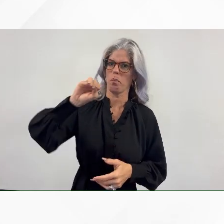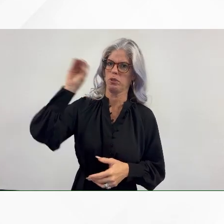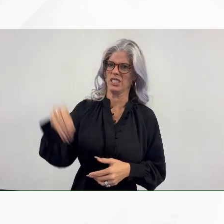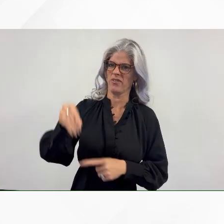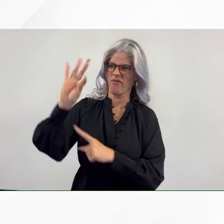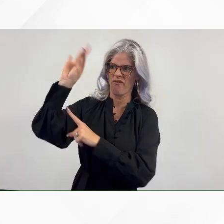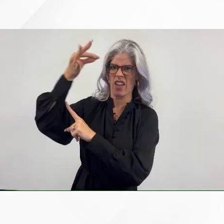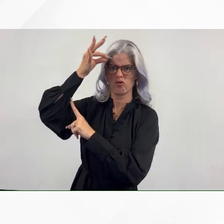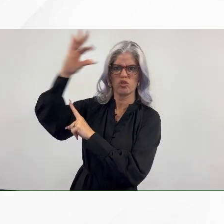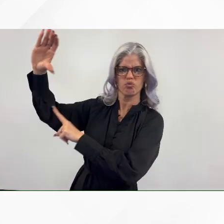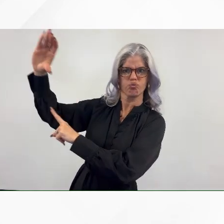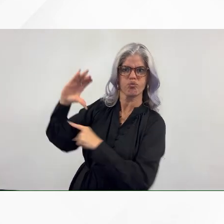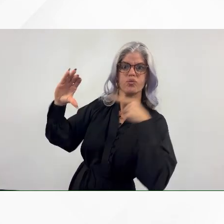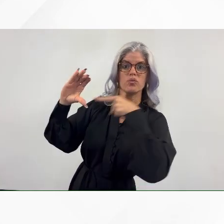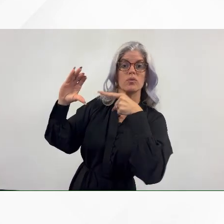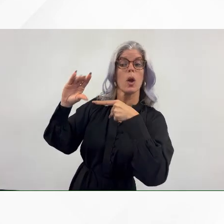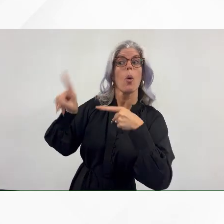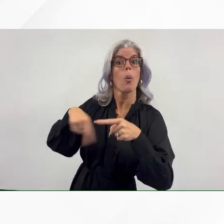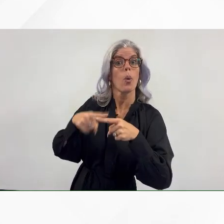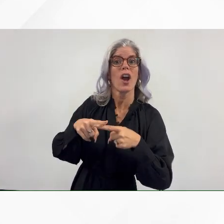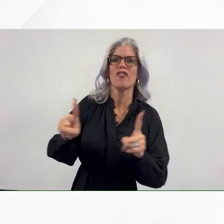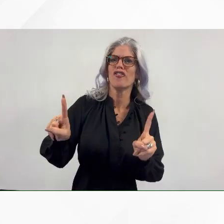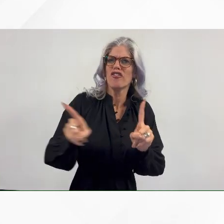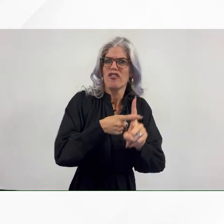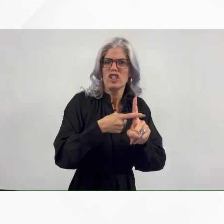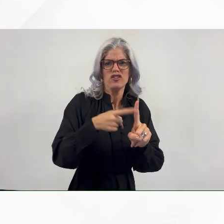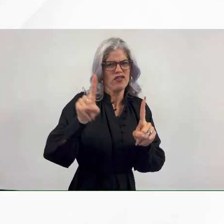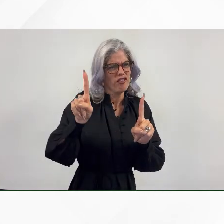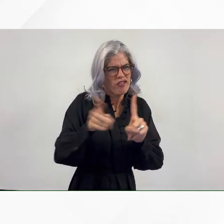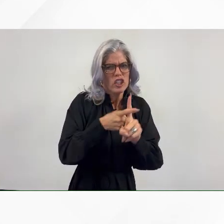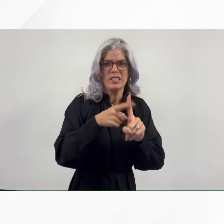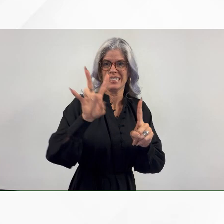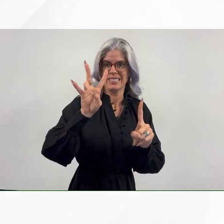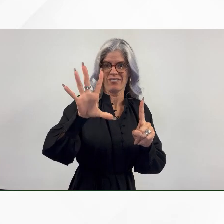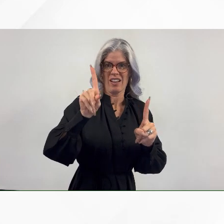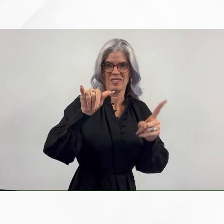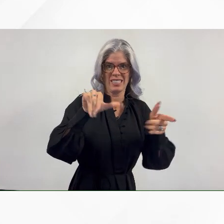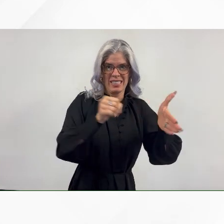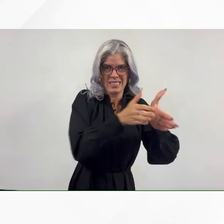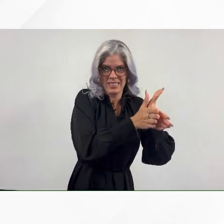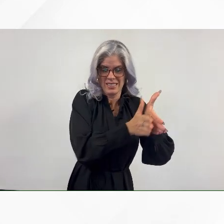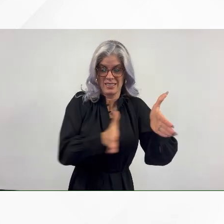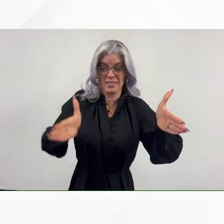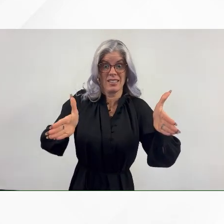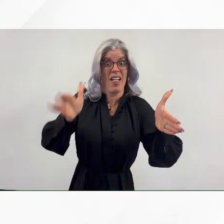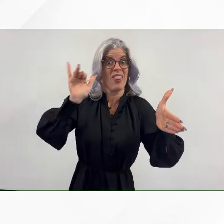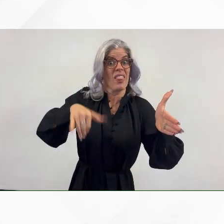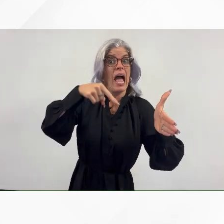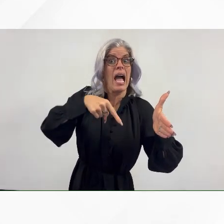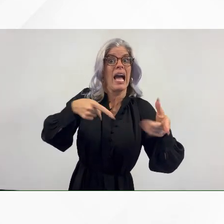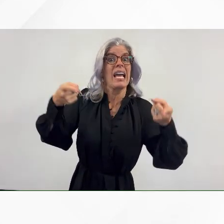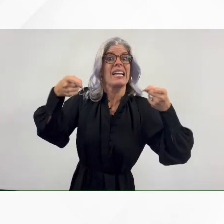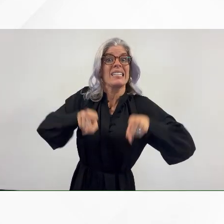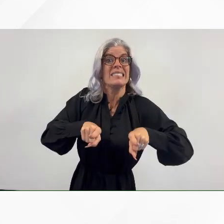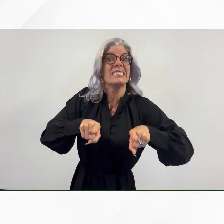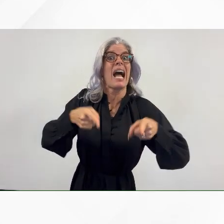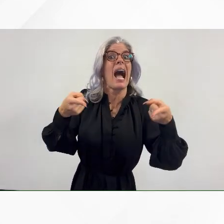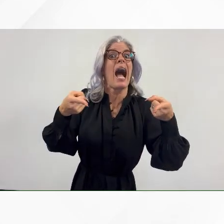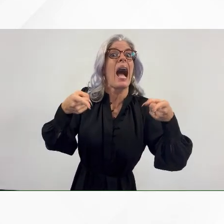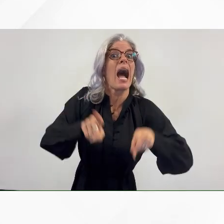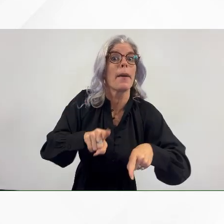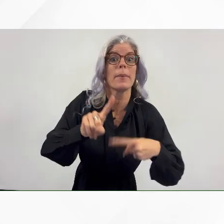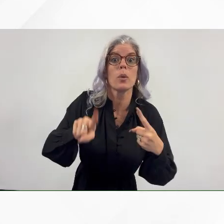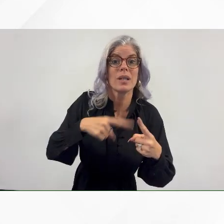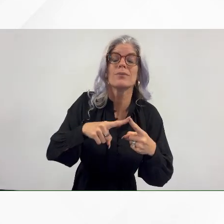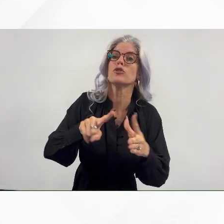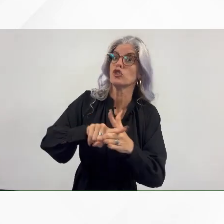counties listed here. Additional designations continue to be made and can be made at a later date if requested by the state and justified by